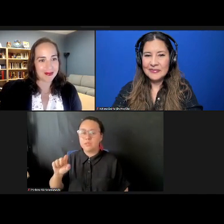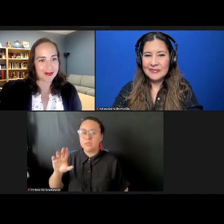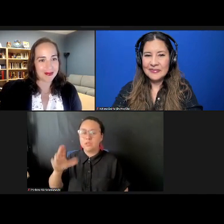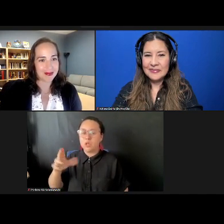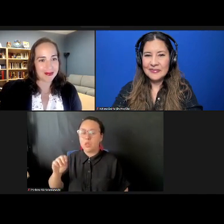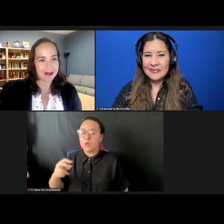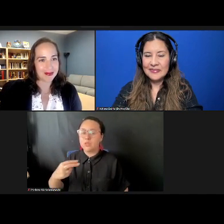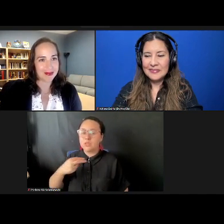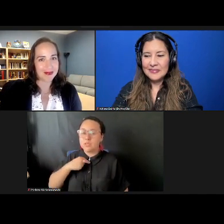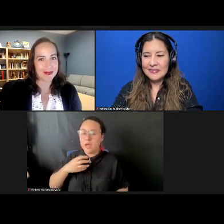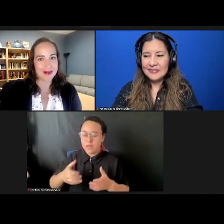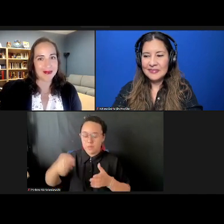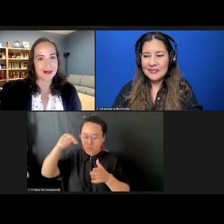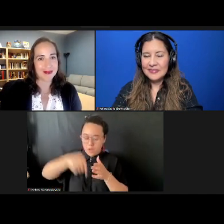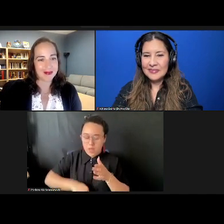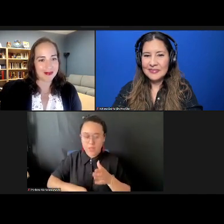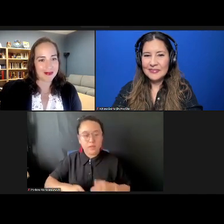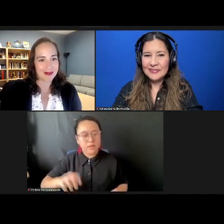abandoned well.